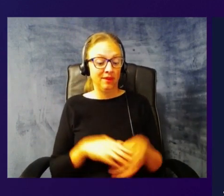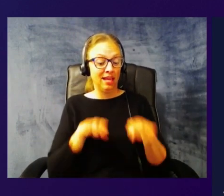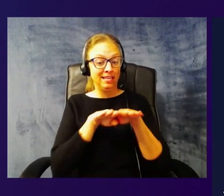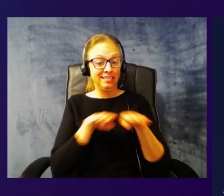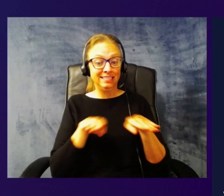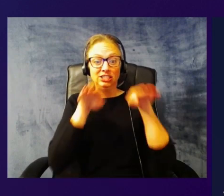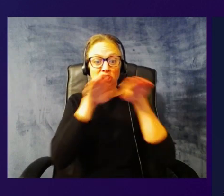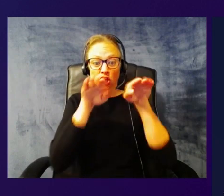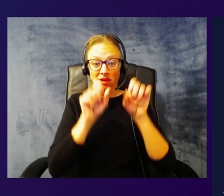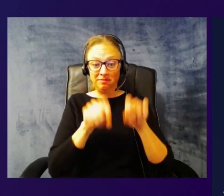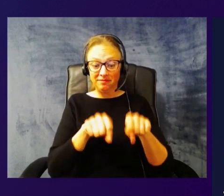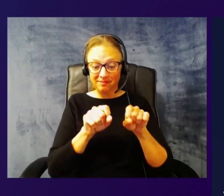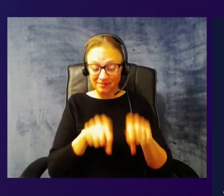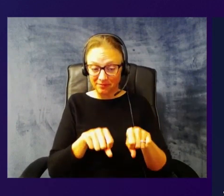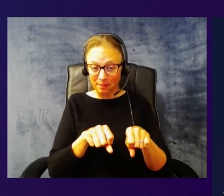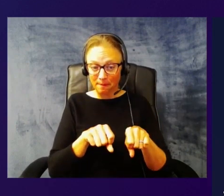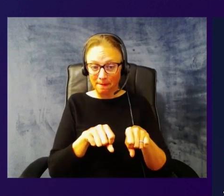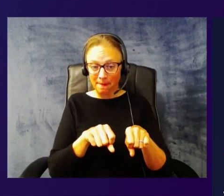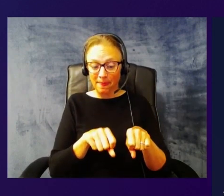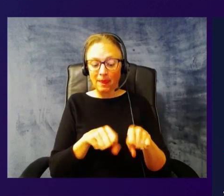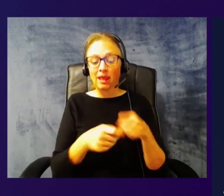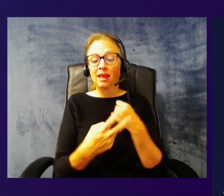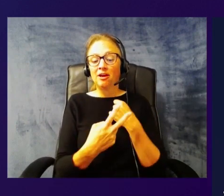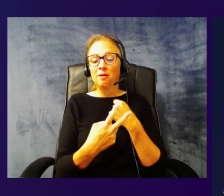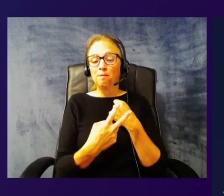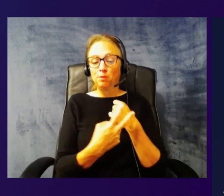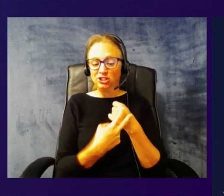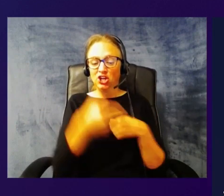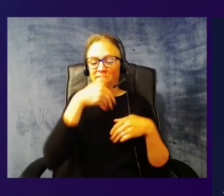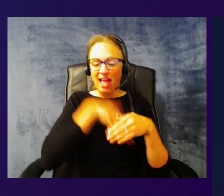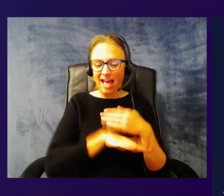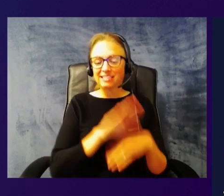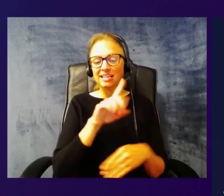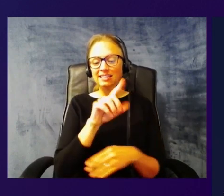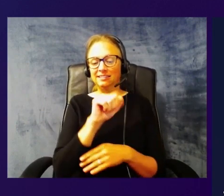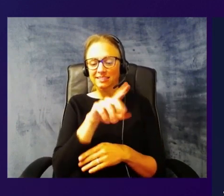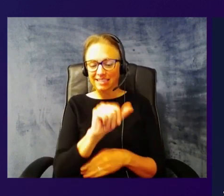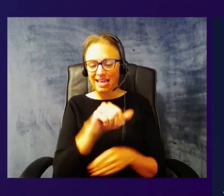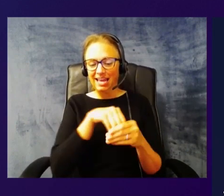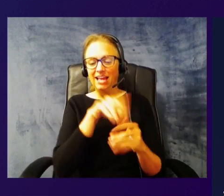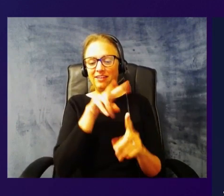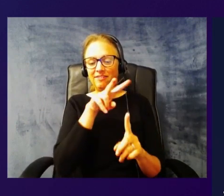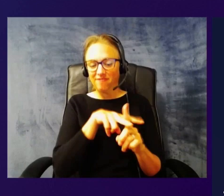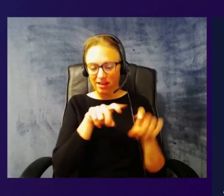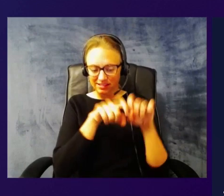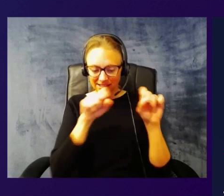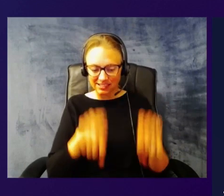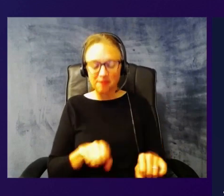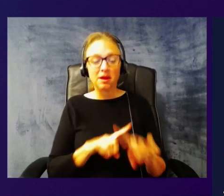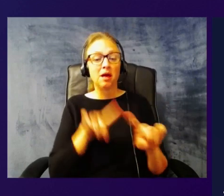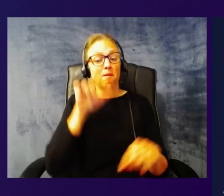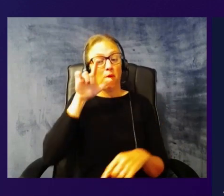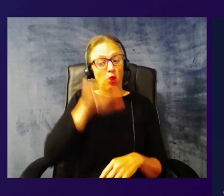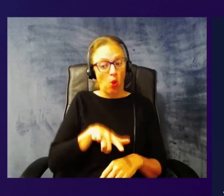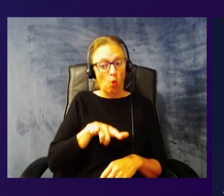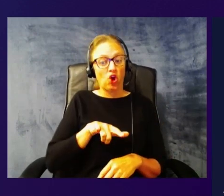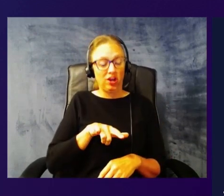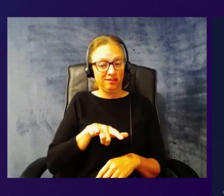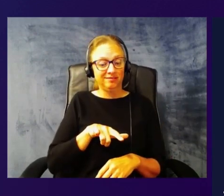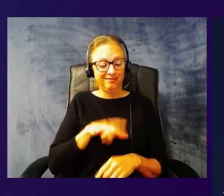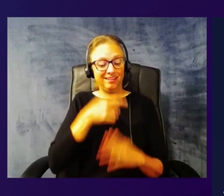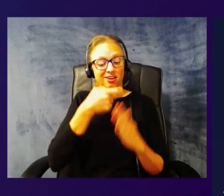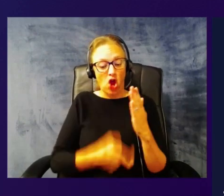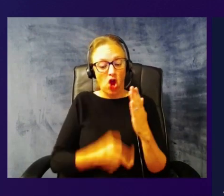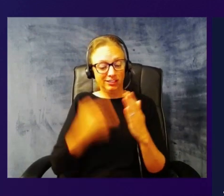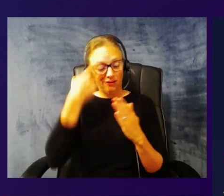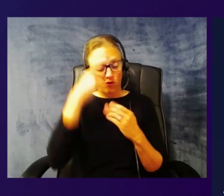capabilities preserve access to data in the file system, yet dramatically lower the blended cost of